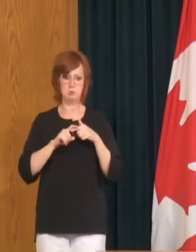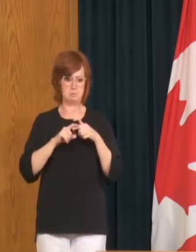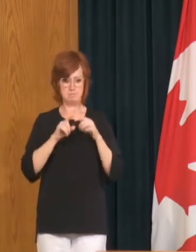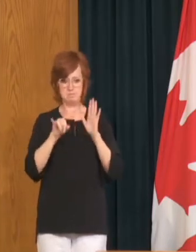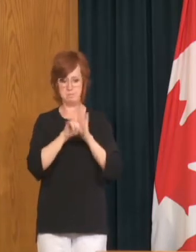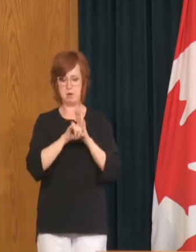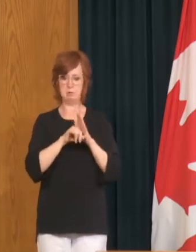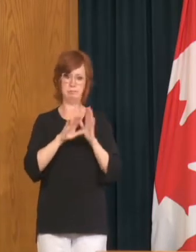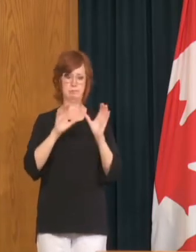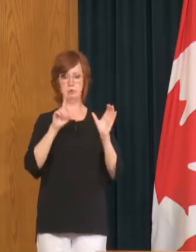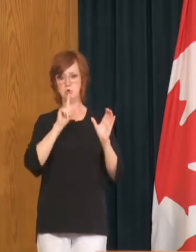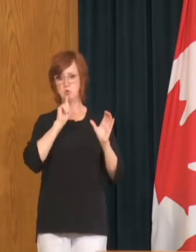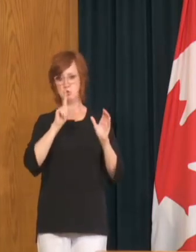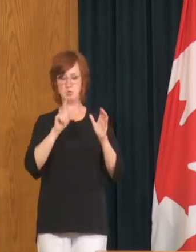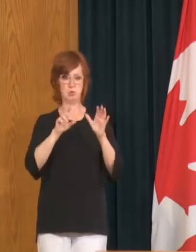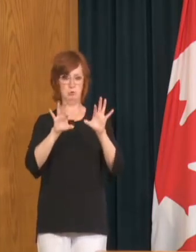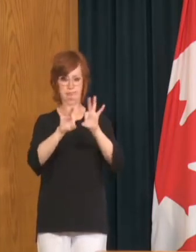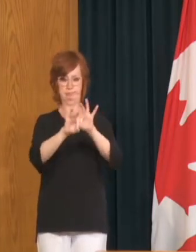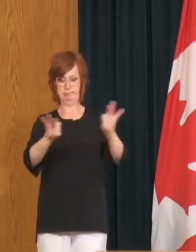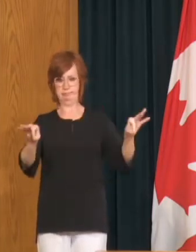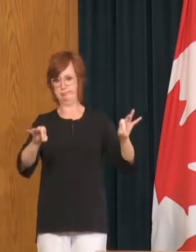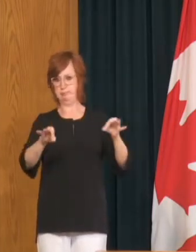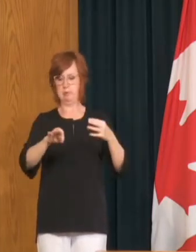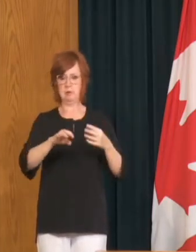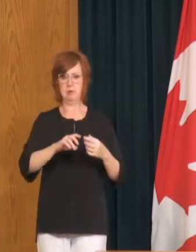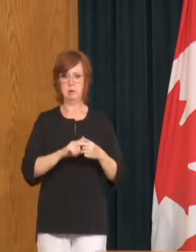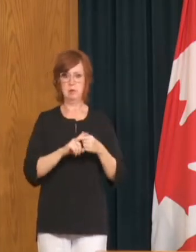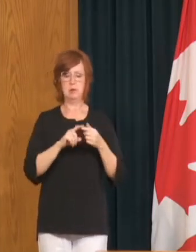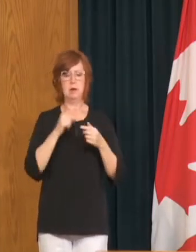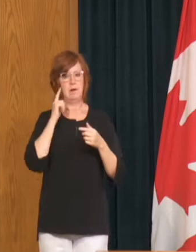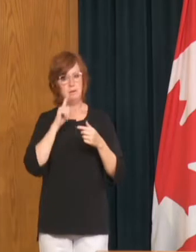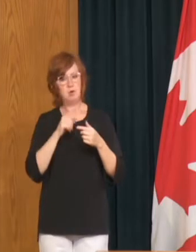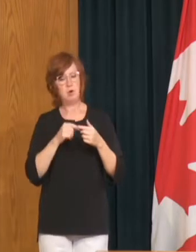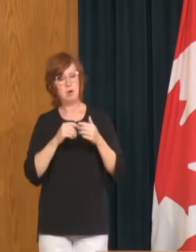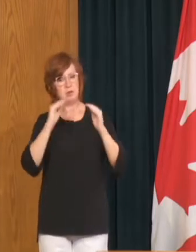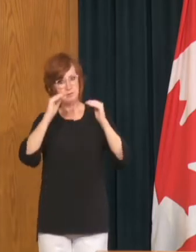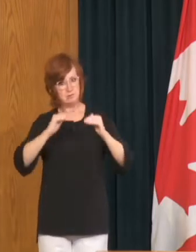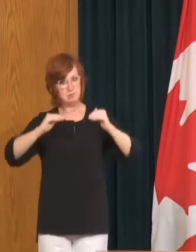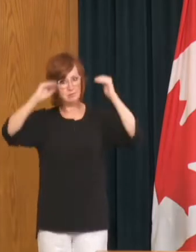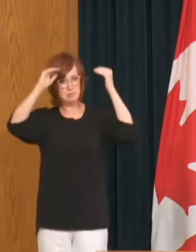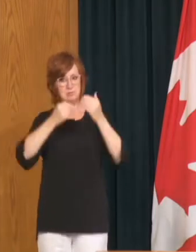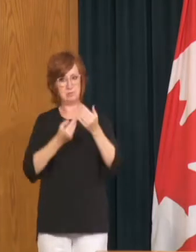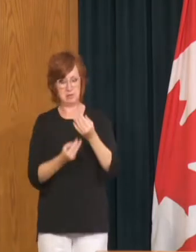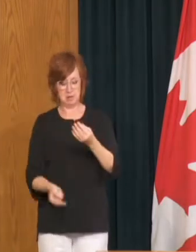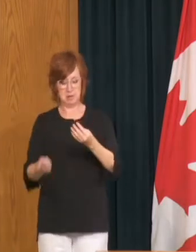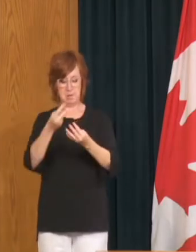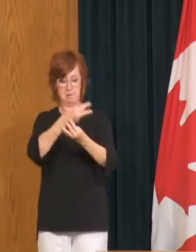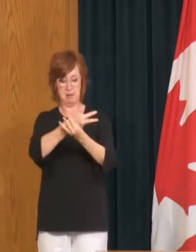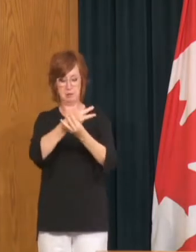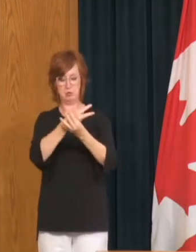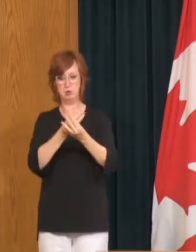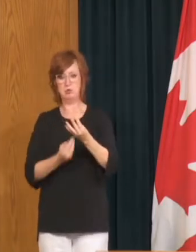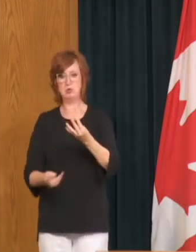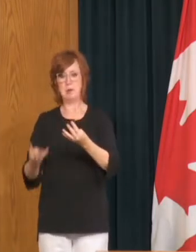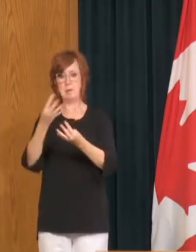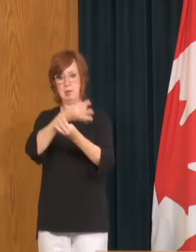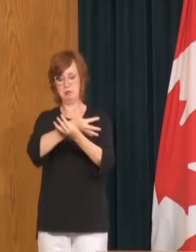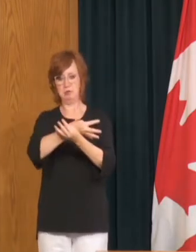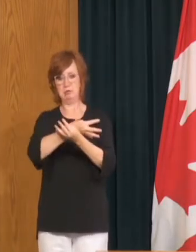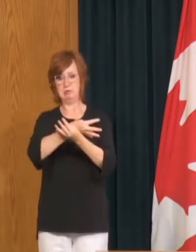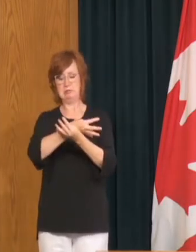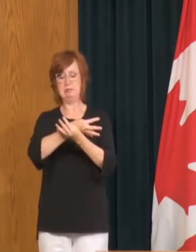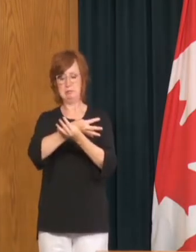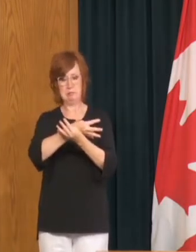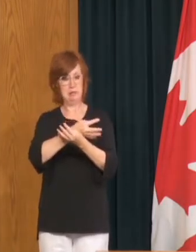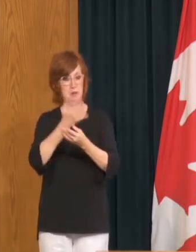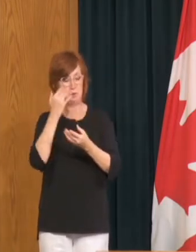postgraduate education, especially at the master's and postgraduate level, to continue to essential lab work and research